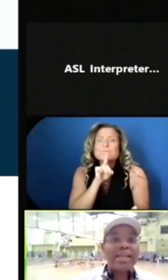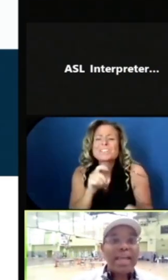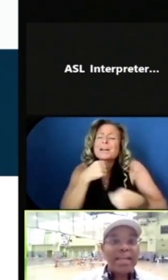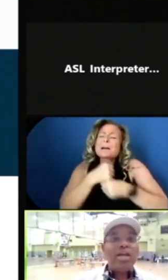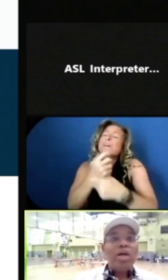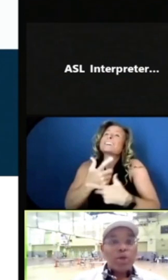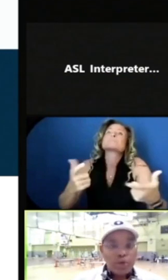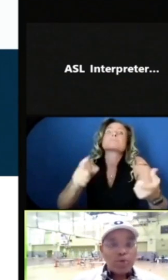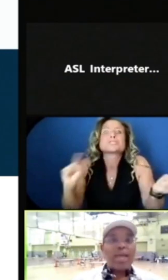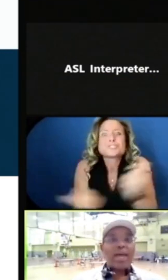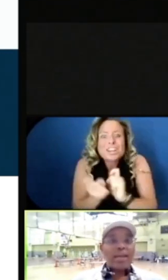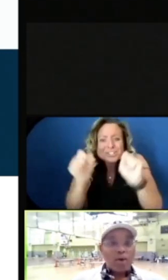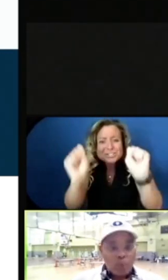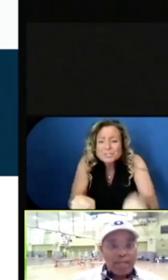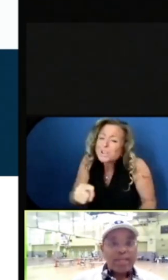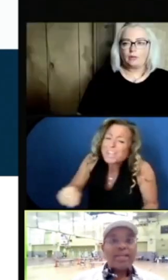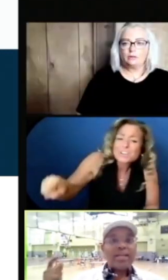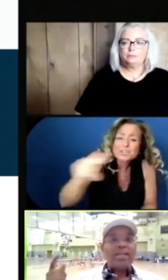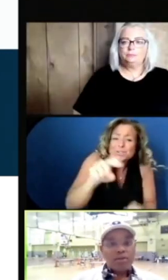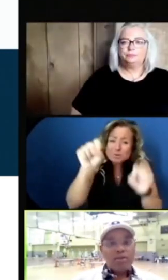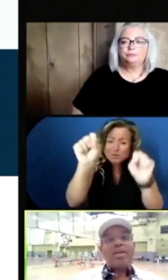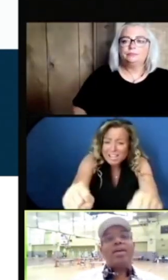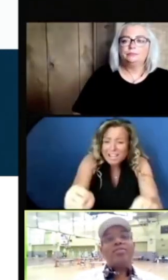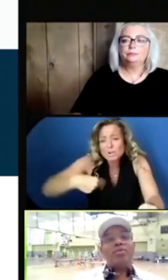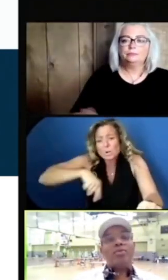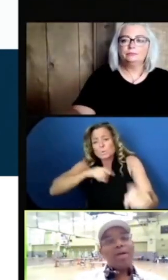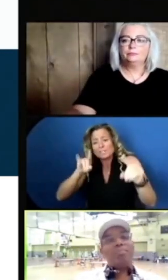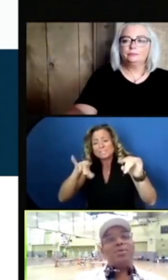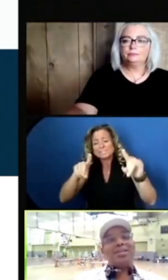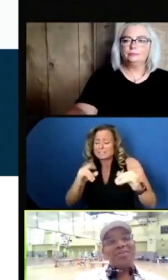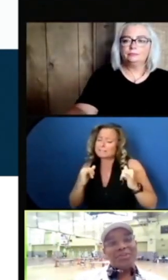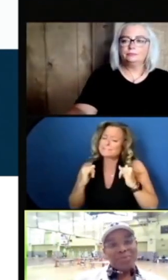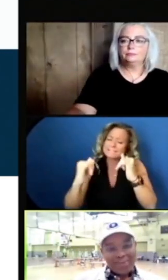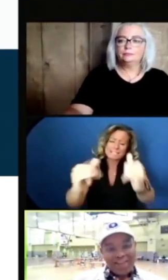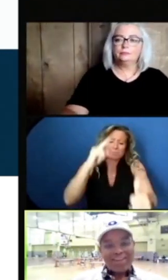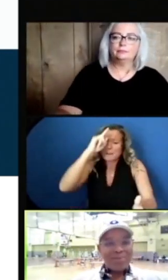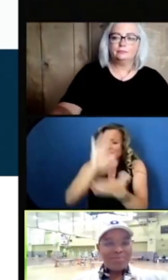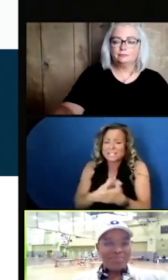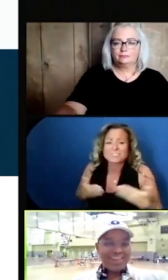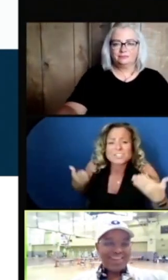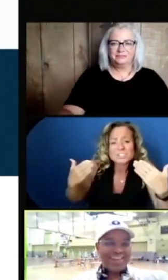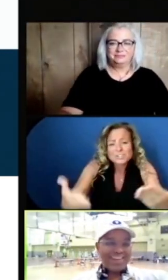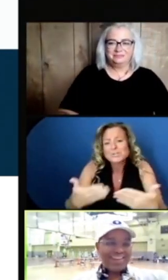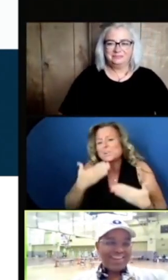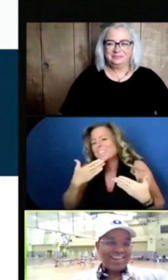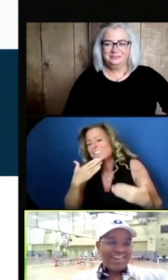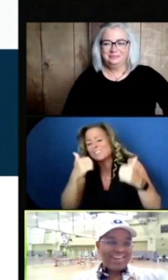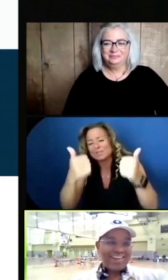as we can. You can. We did it. You can too. I believe in you. Thank you.